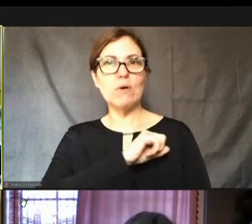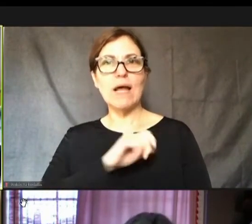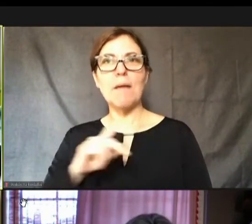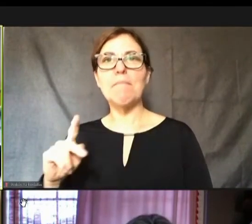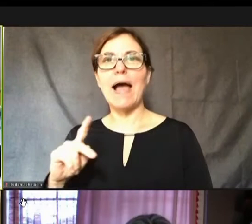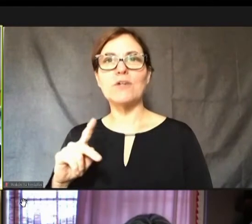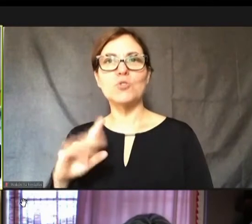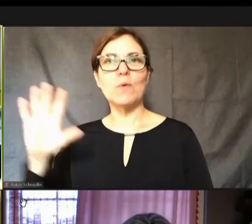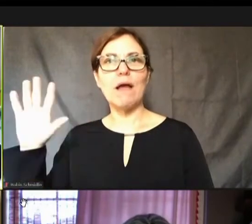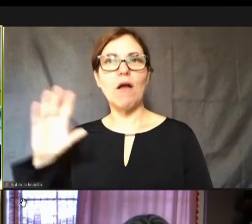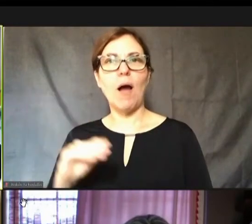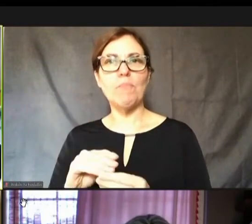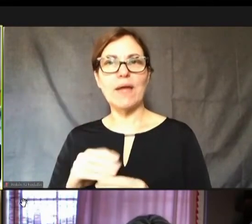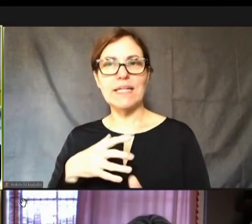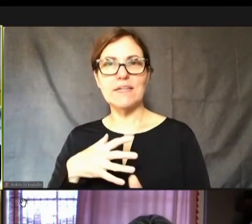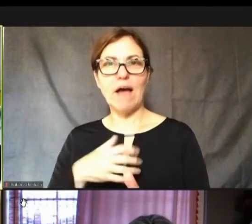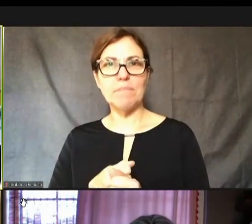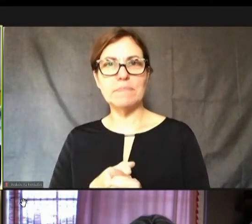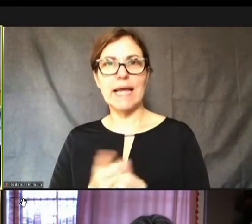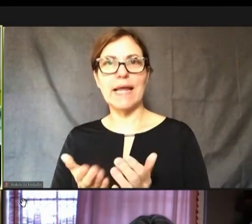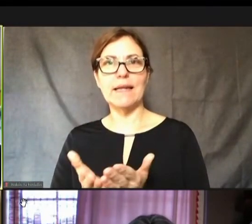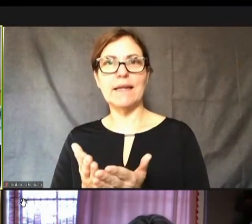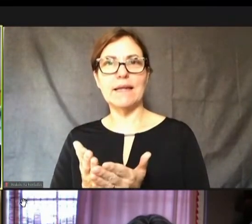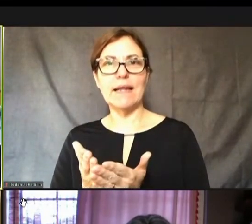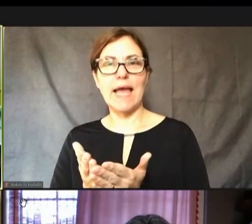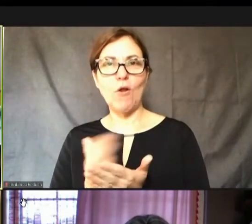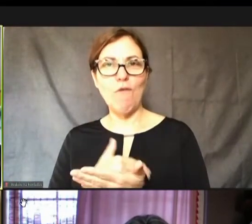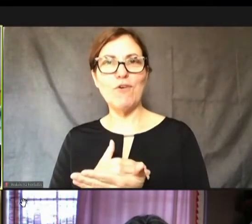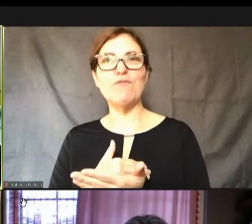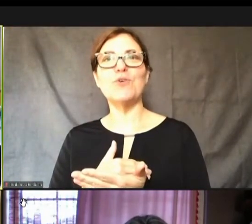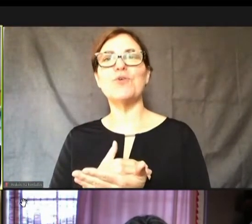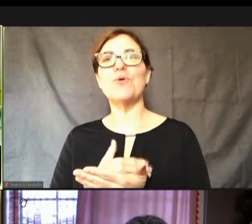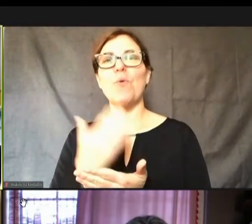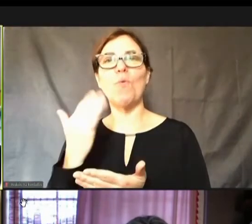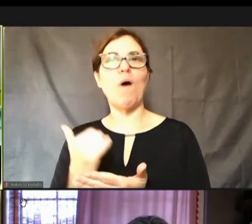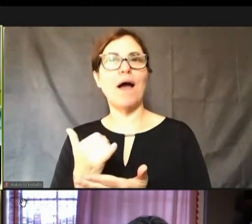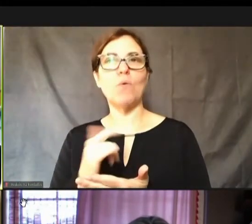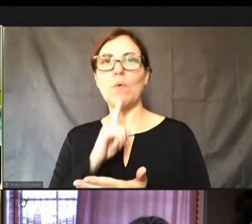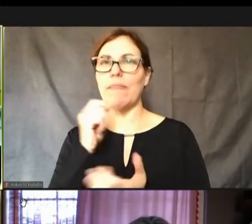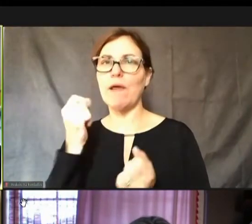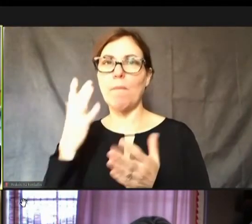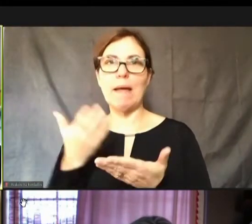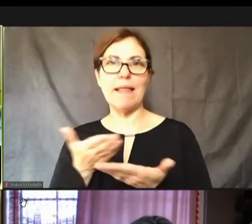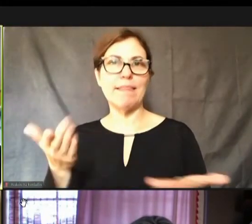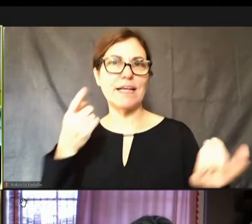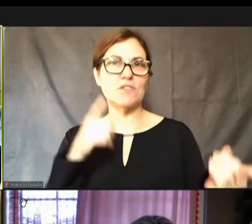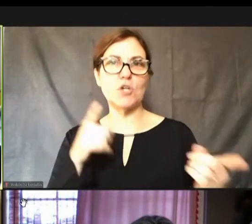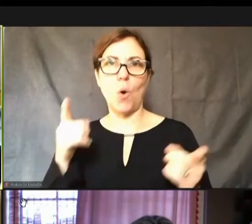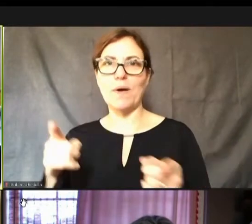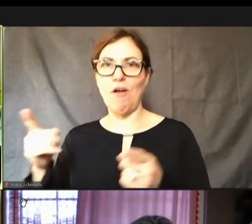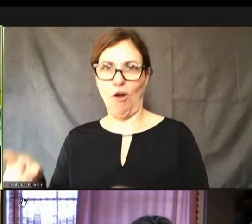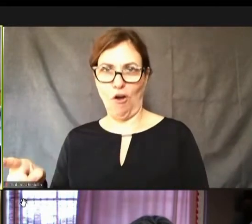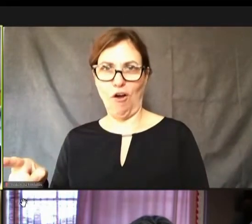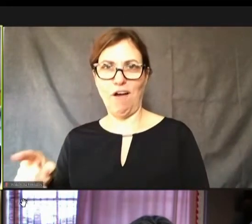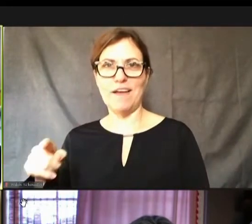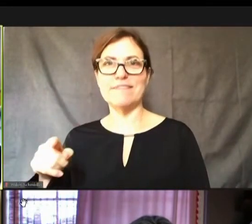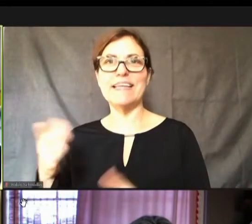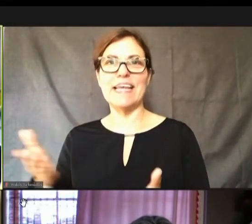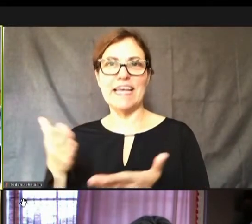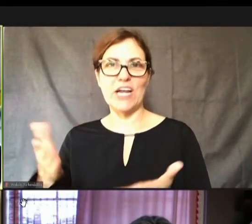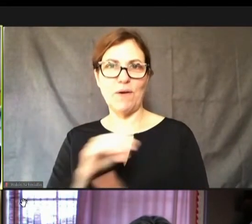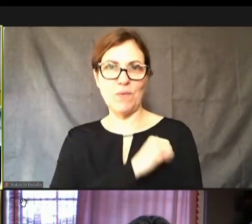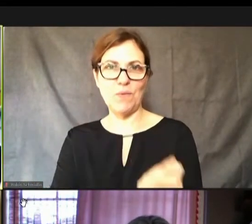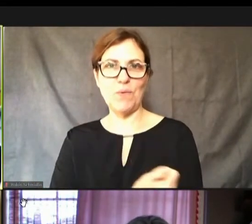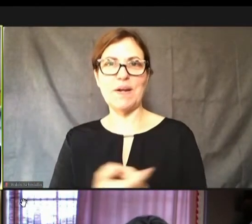and overview, because there are many things going on with the authority as we